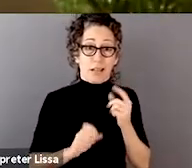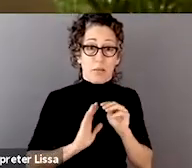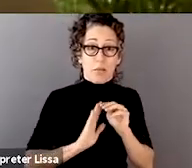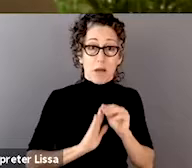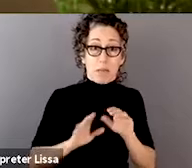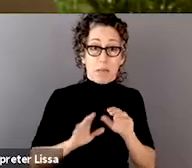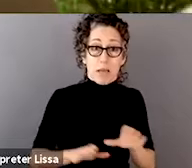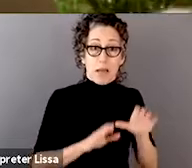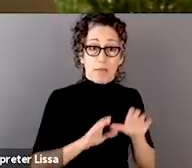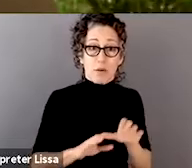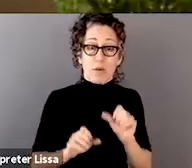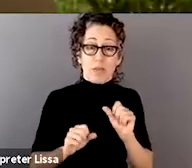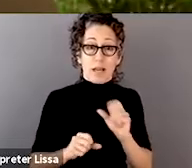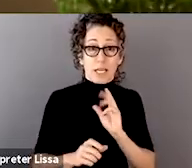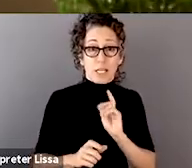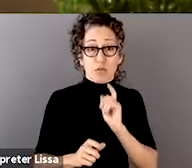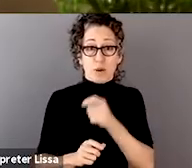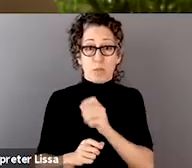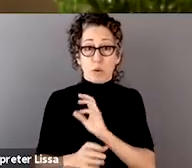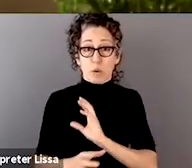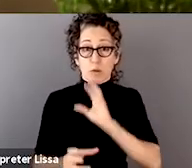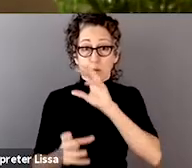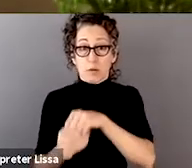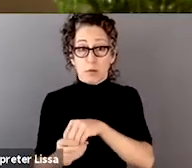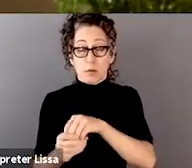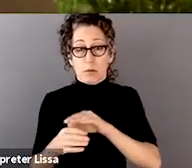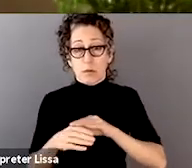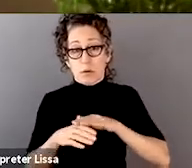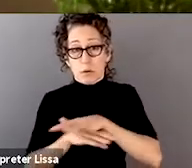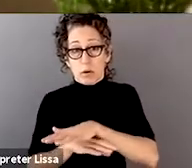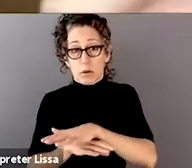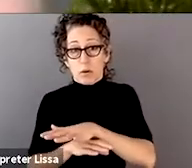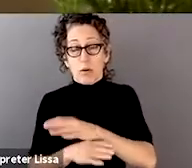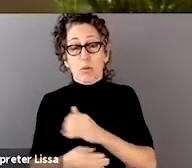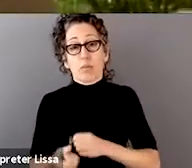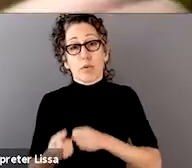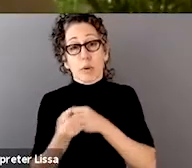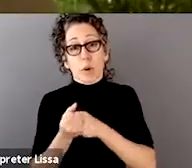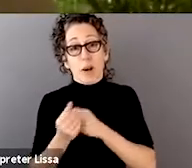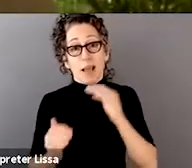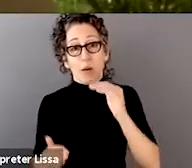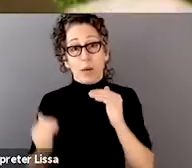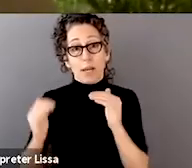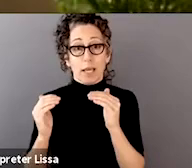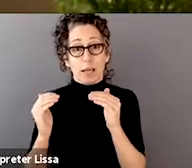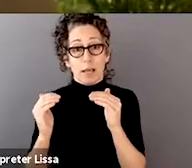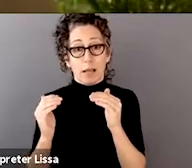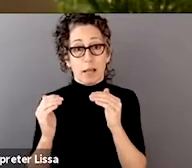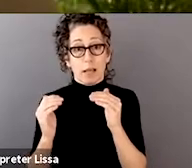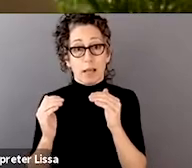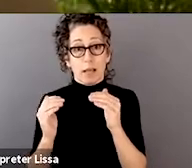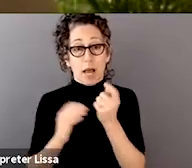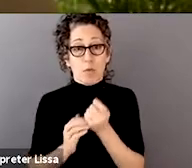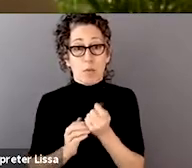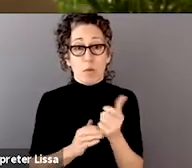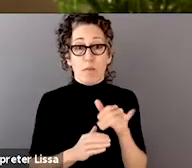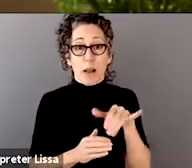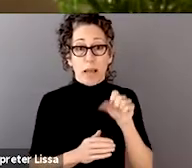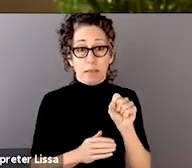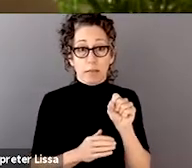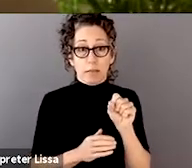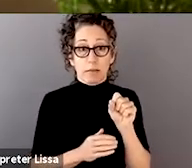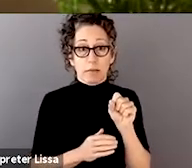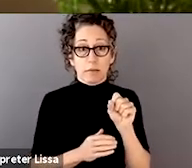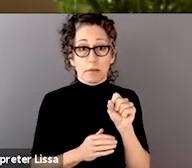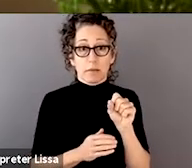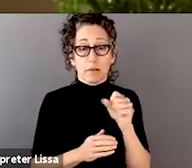to potentially promoting equity or like removing biases through human intervention in